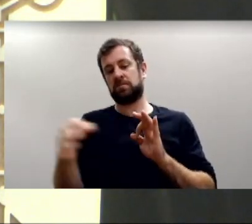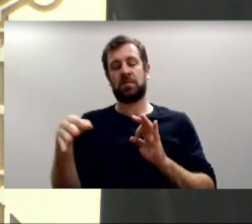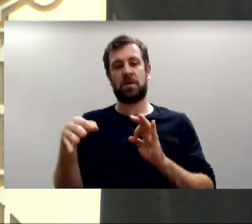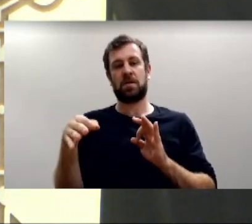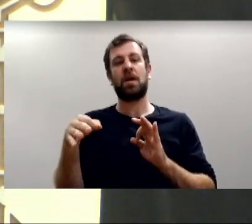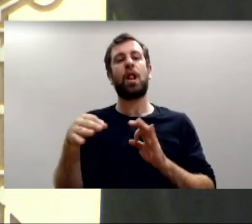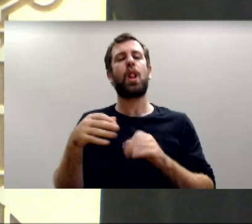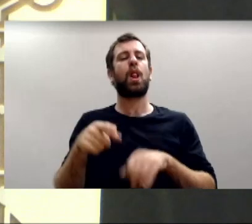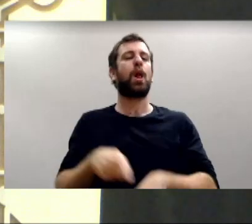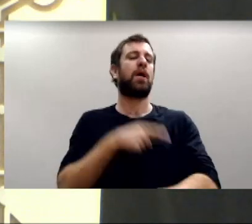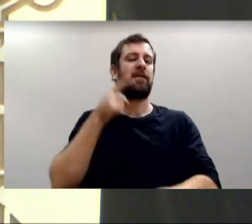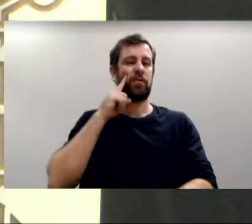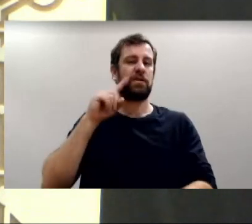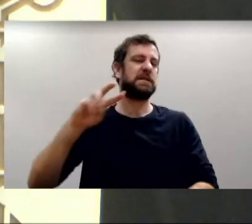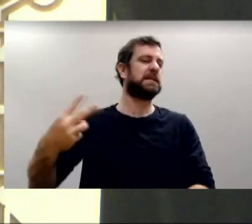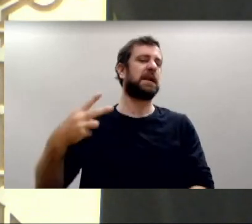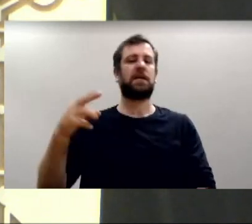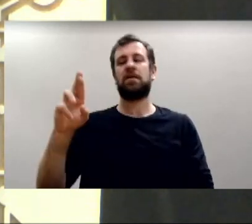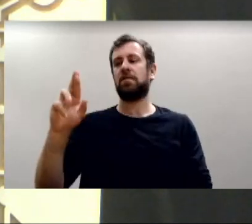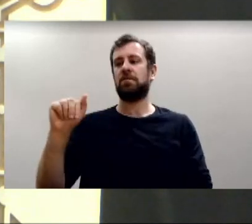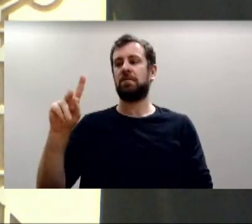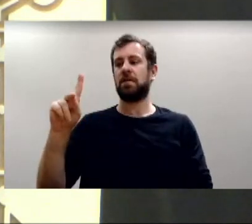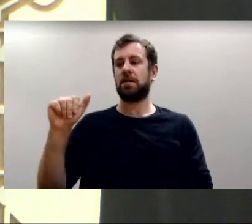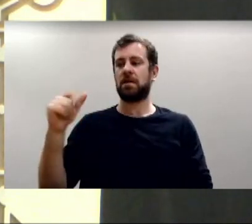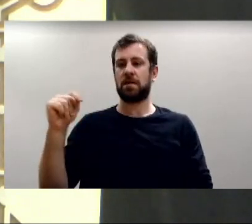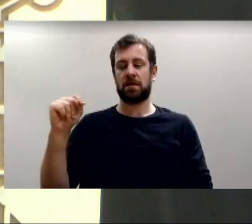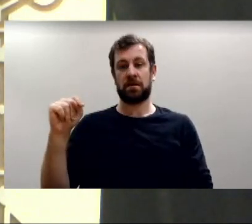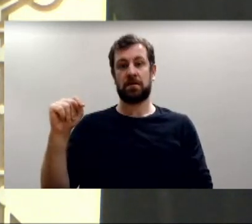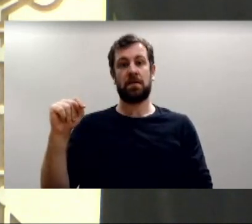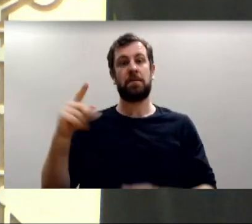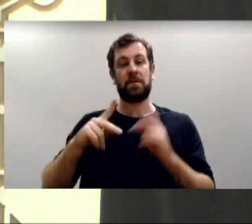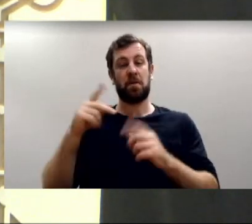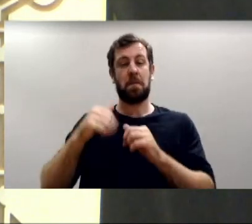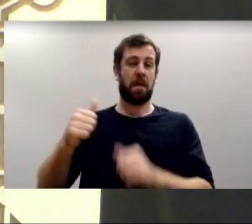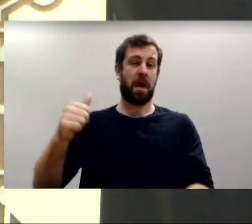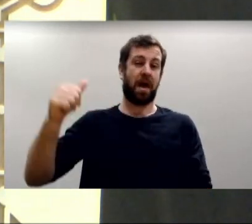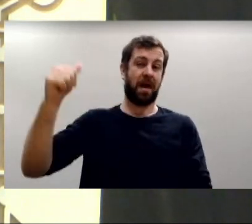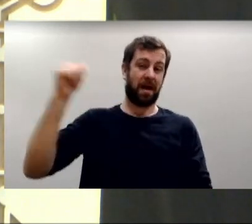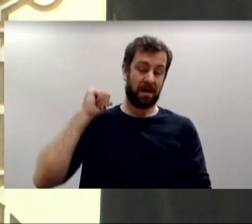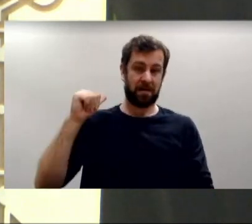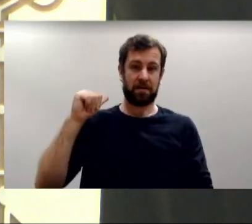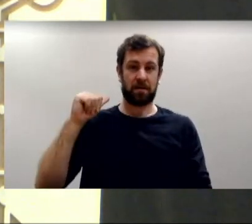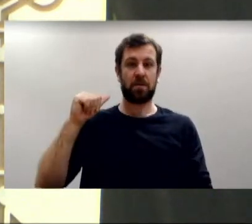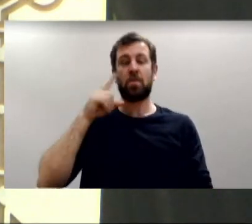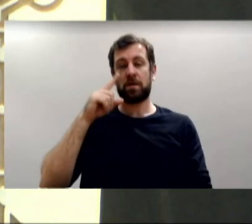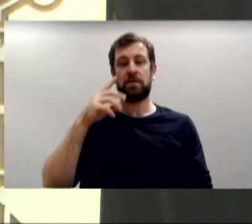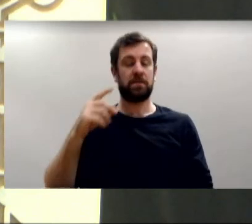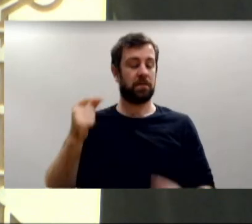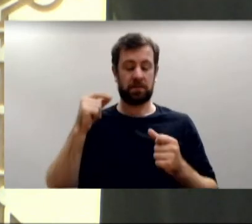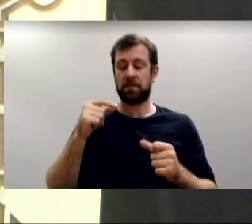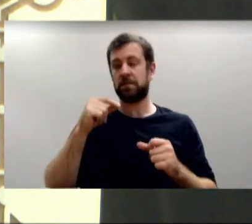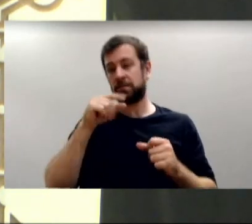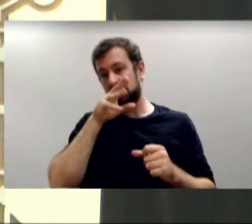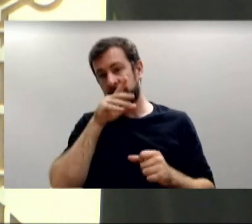for the second rakat. And those who are behind will quickly recite their second rakat on their own